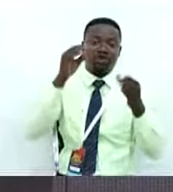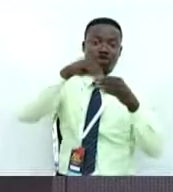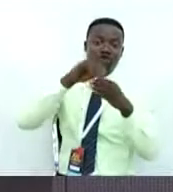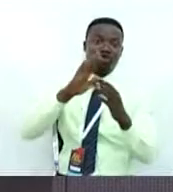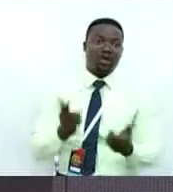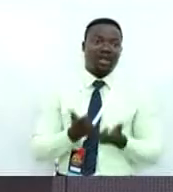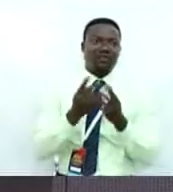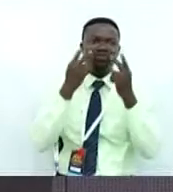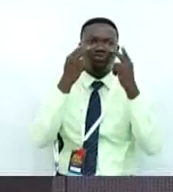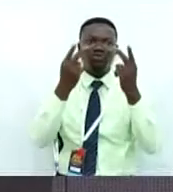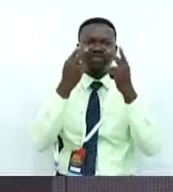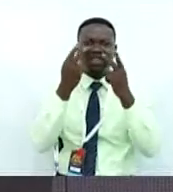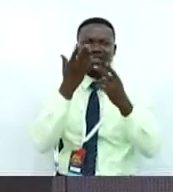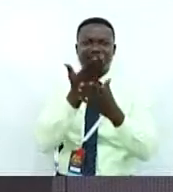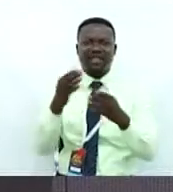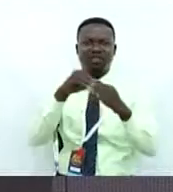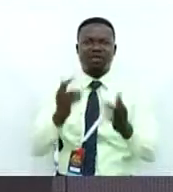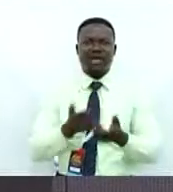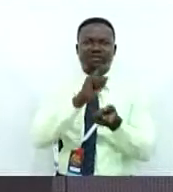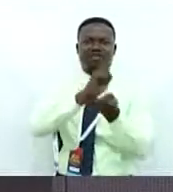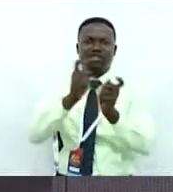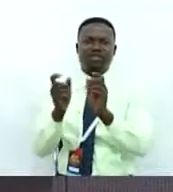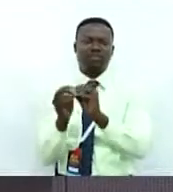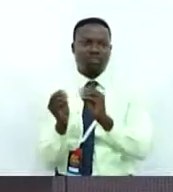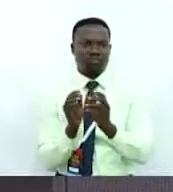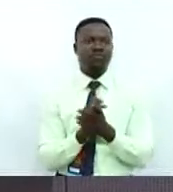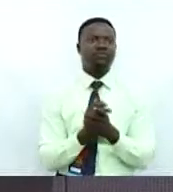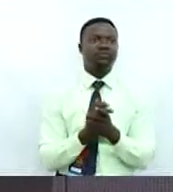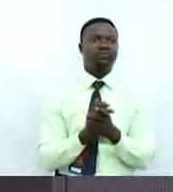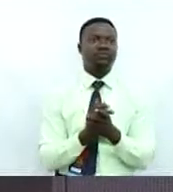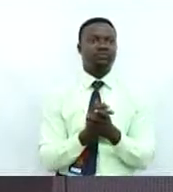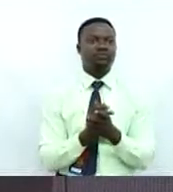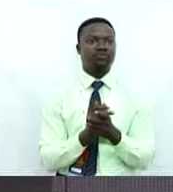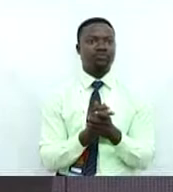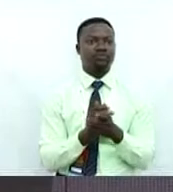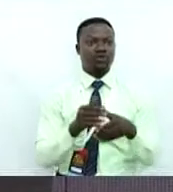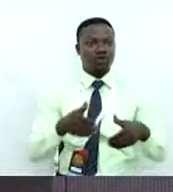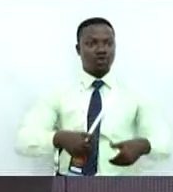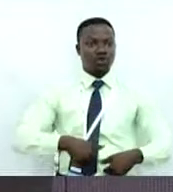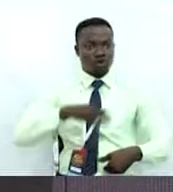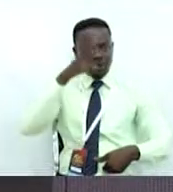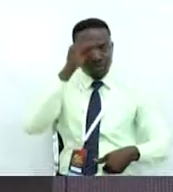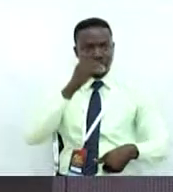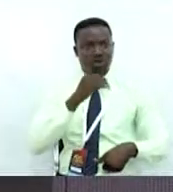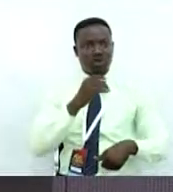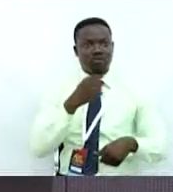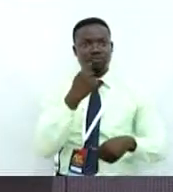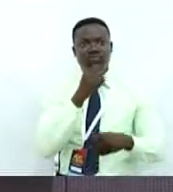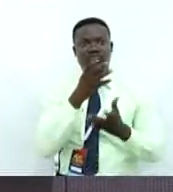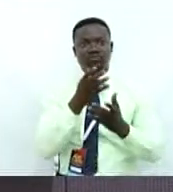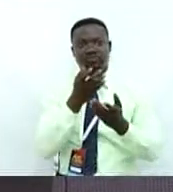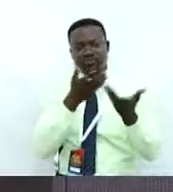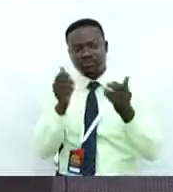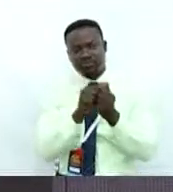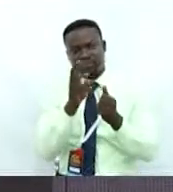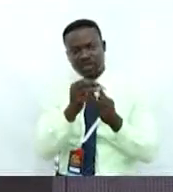you see things changing. The young man, the one who wouldn't like you to speak to, the sort of kindness